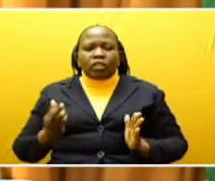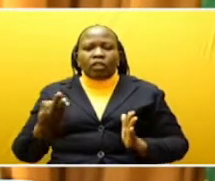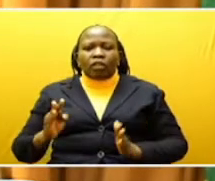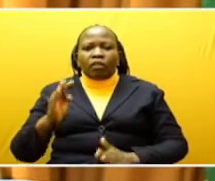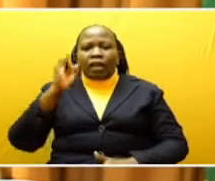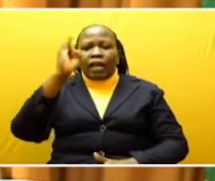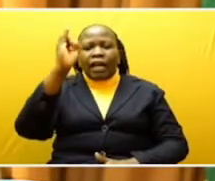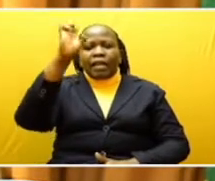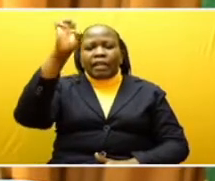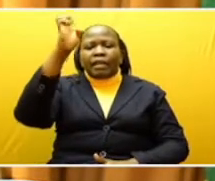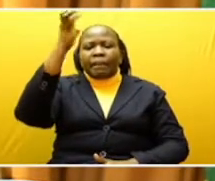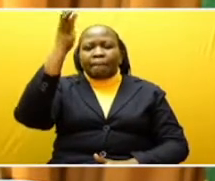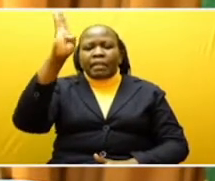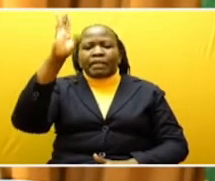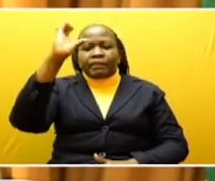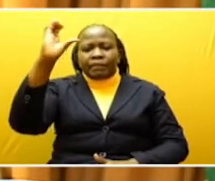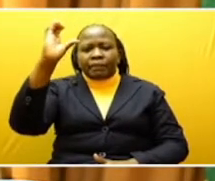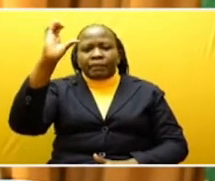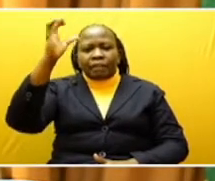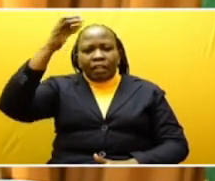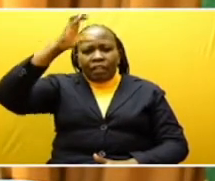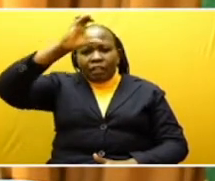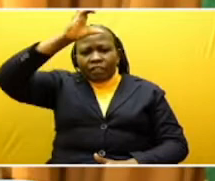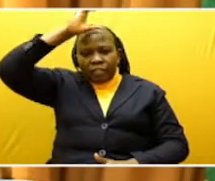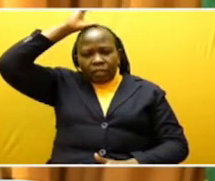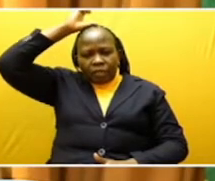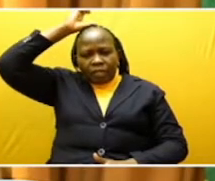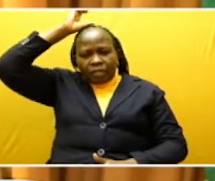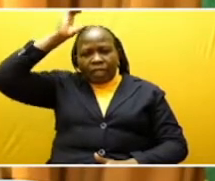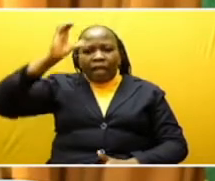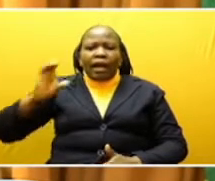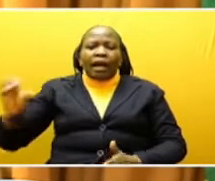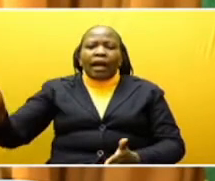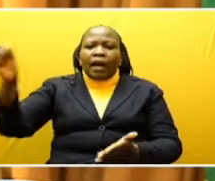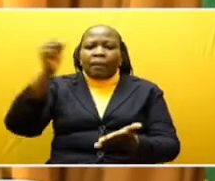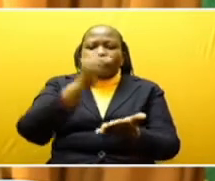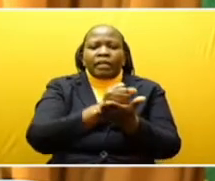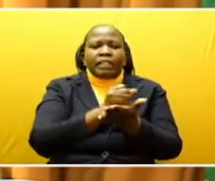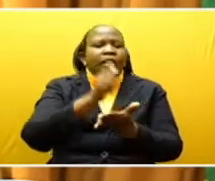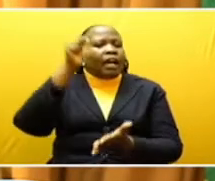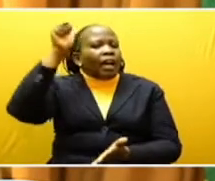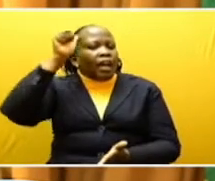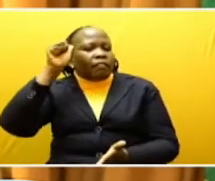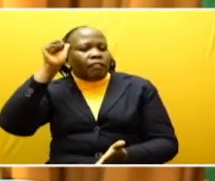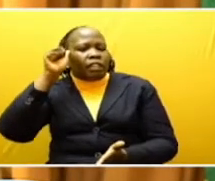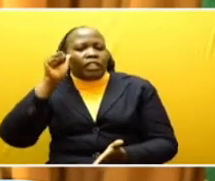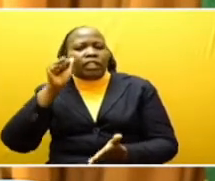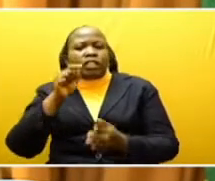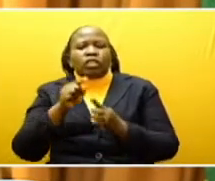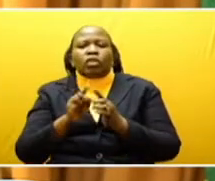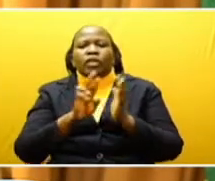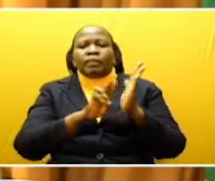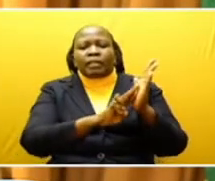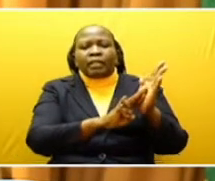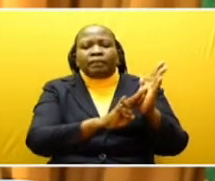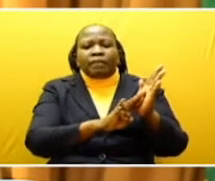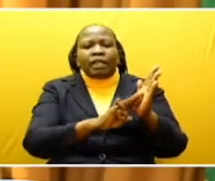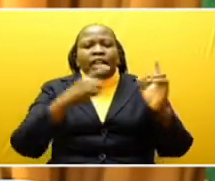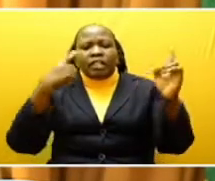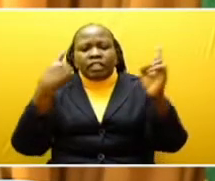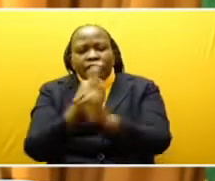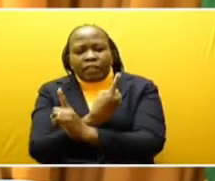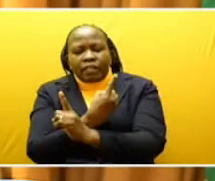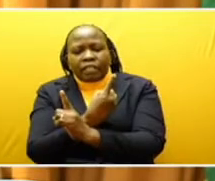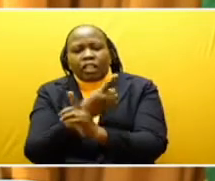Wafula Chebukati, appointed counsel to represent him. The law firms went on record